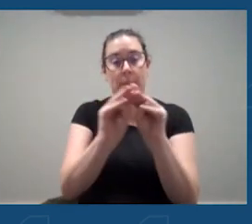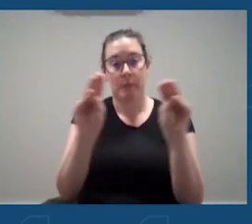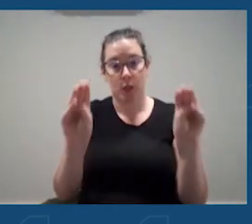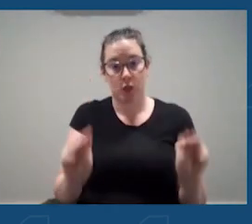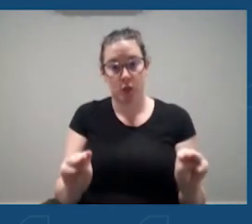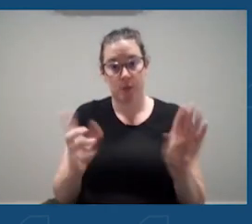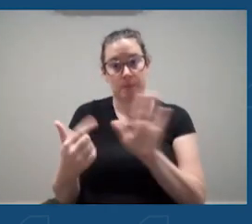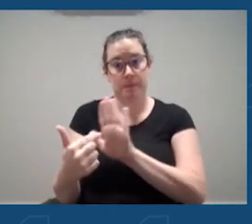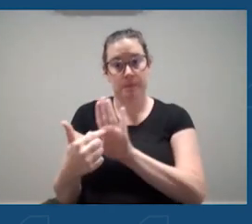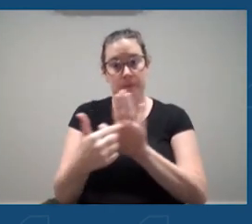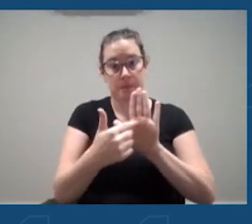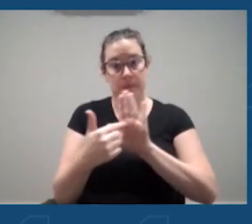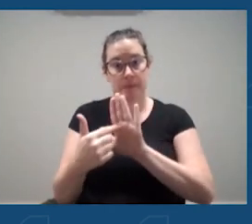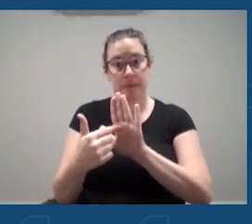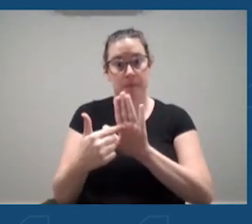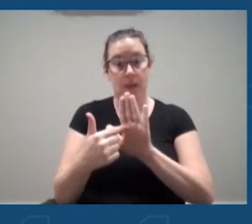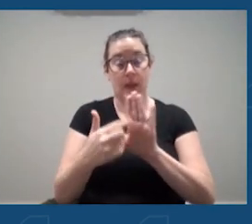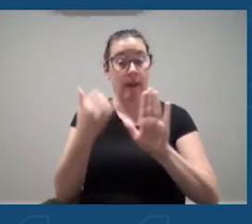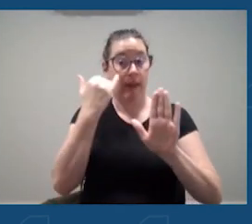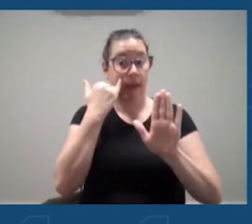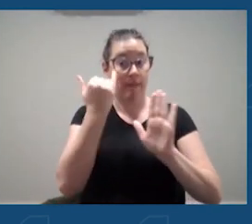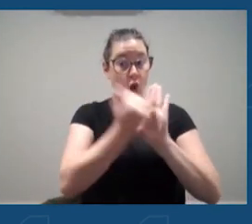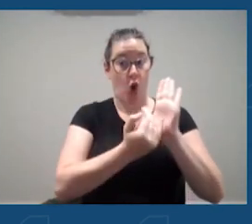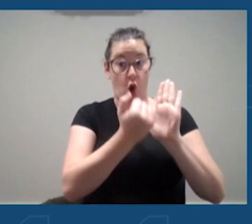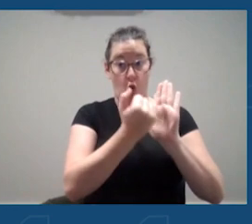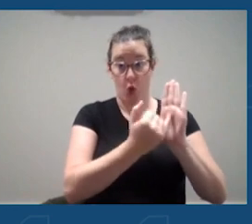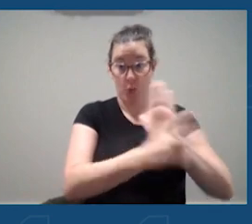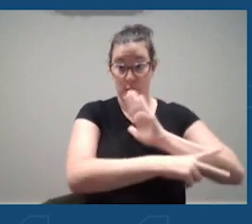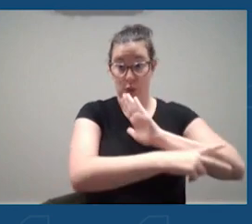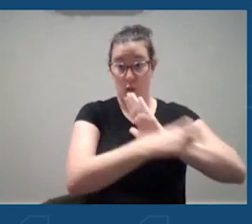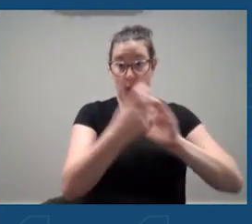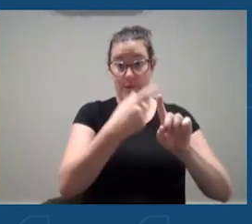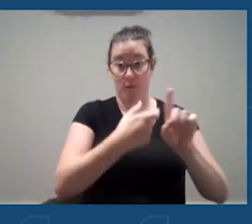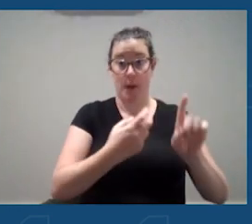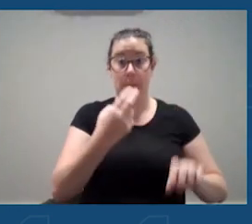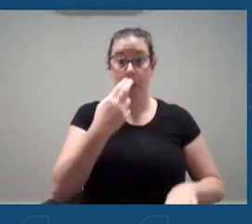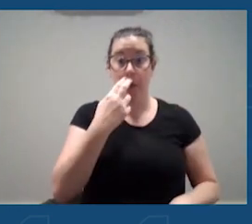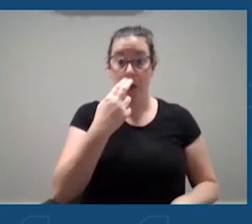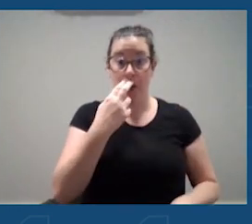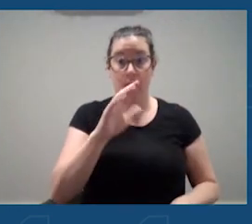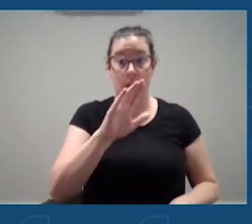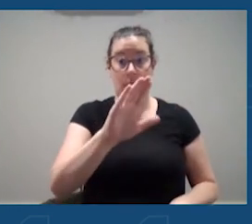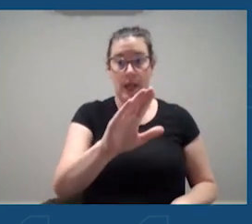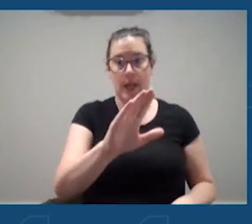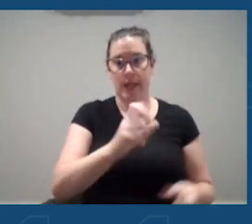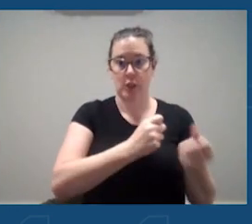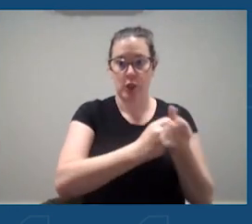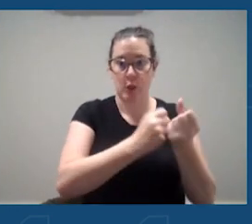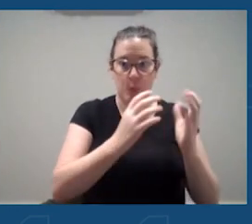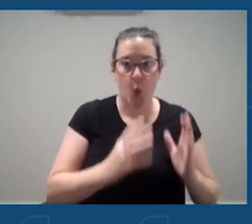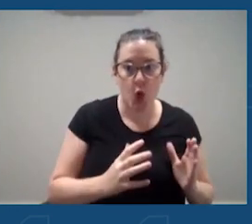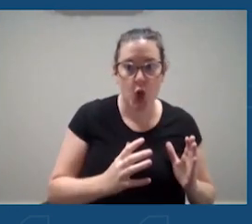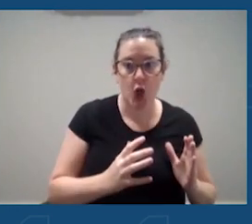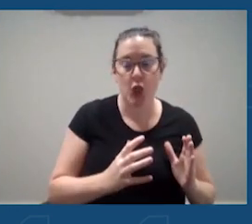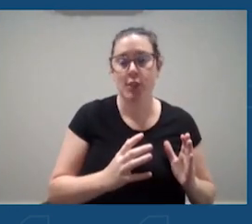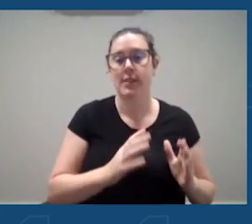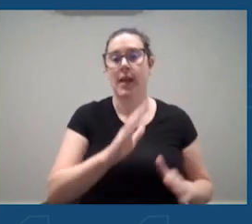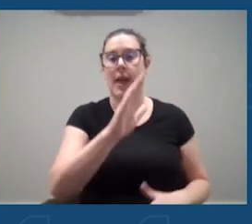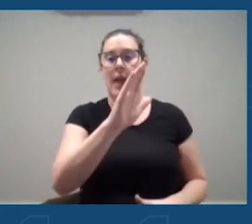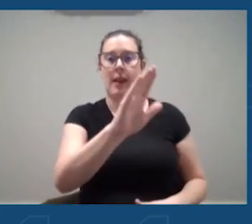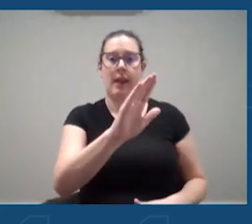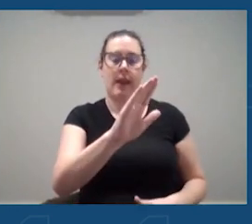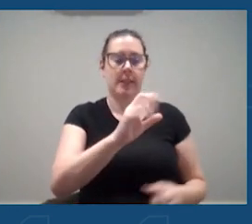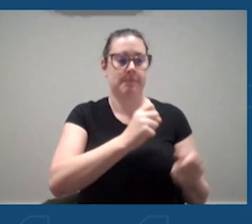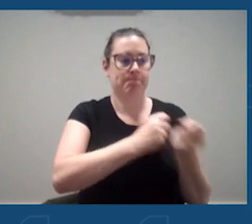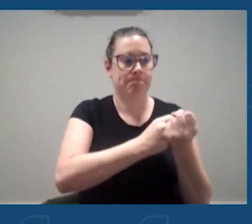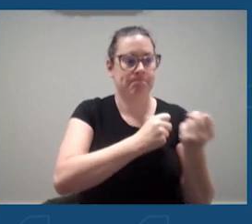displaying art stolen by the Nazi and his collaborators and his allies must